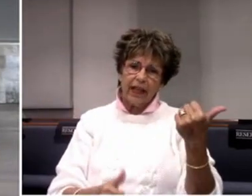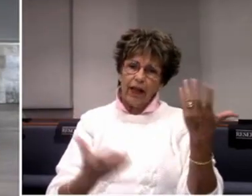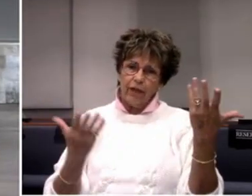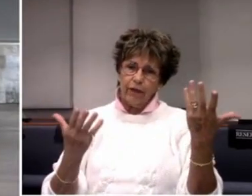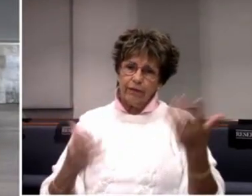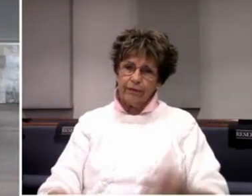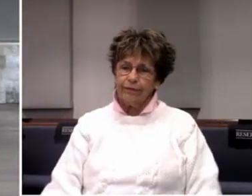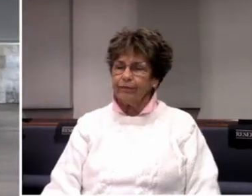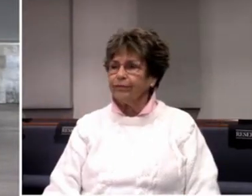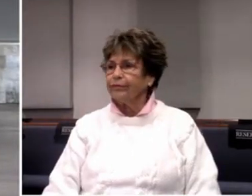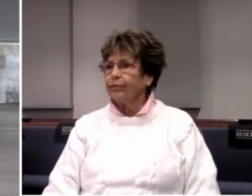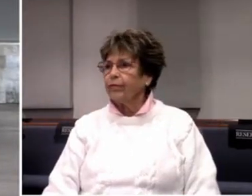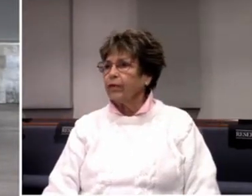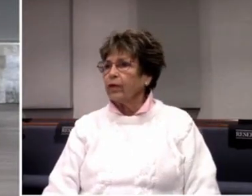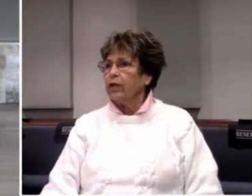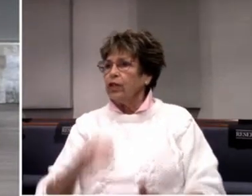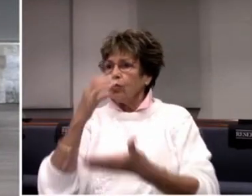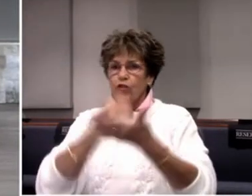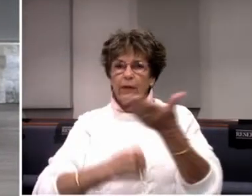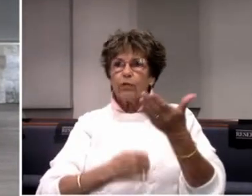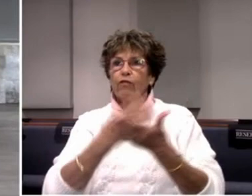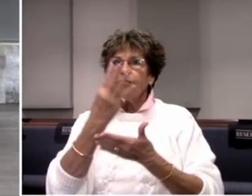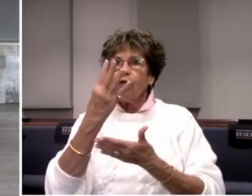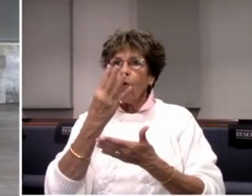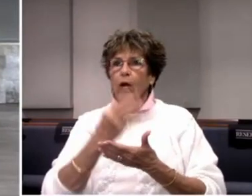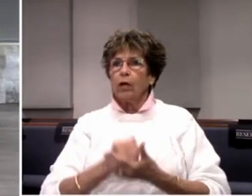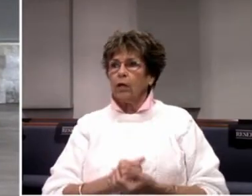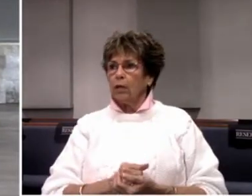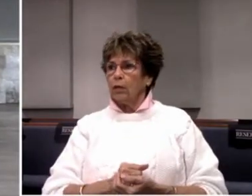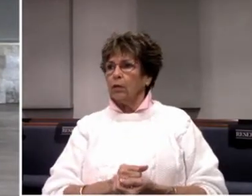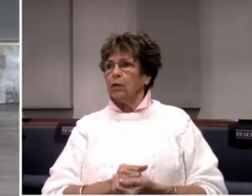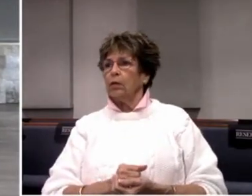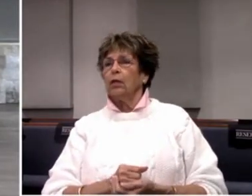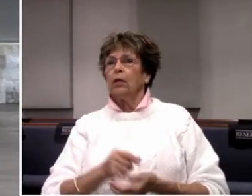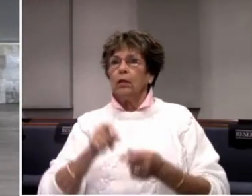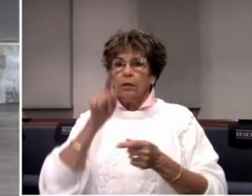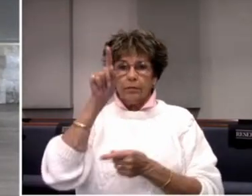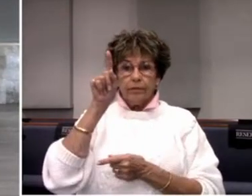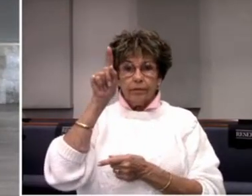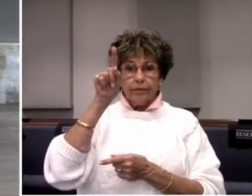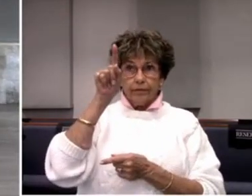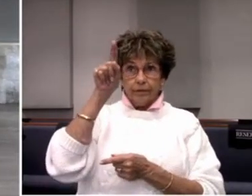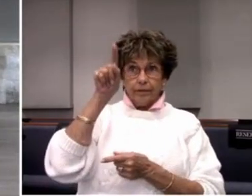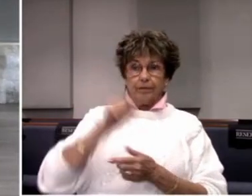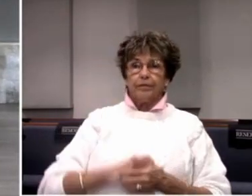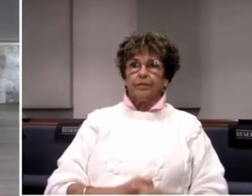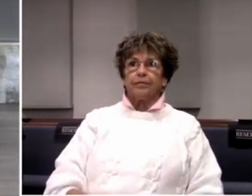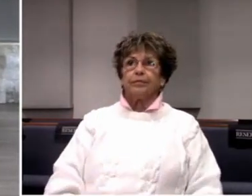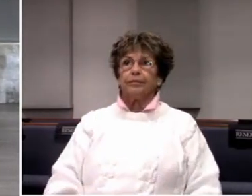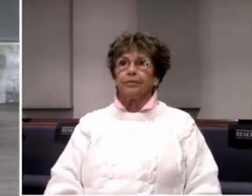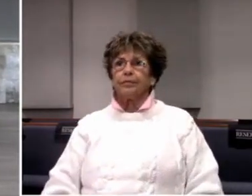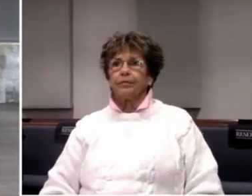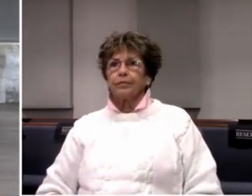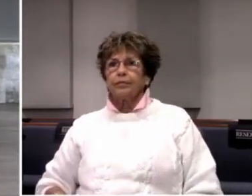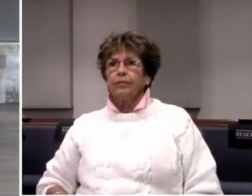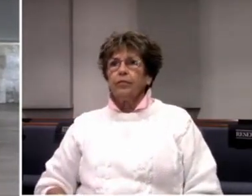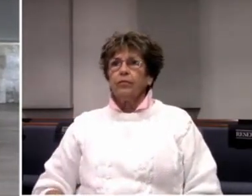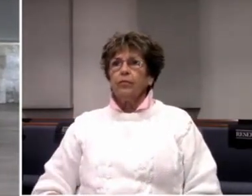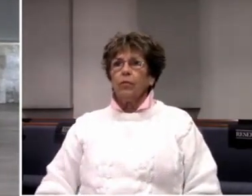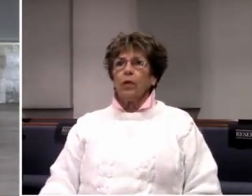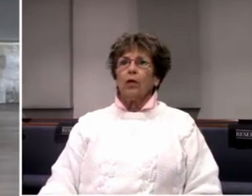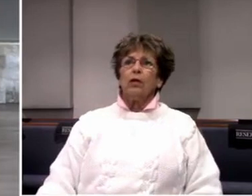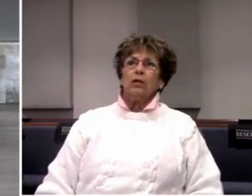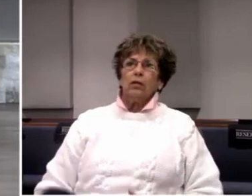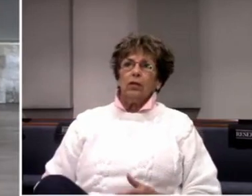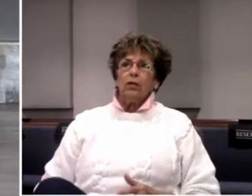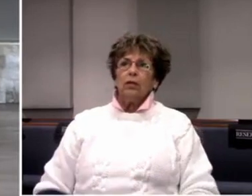Keep reading. 1 Thessalonians chapter 4. He's got it on the screen. That you may walk honestly toward them that are without. This